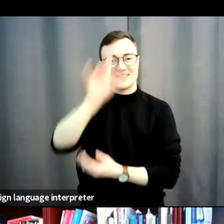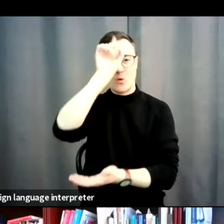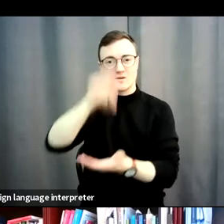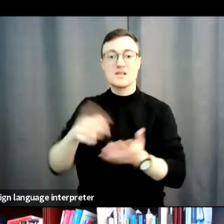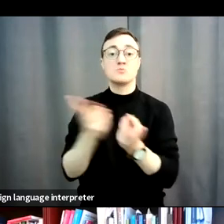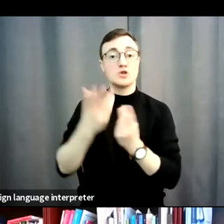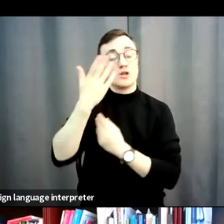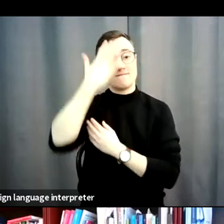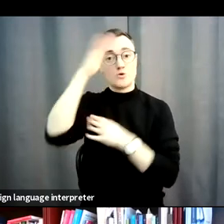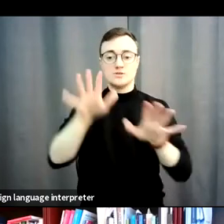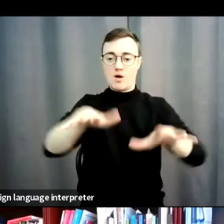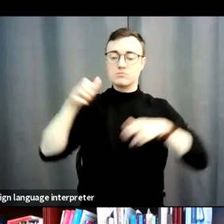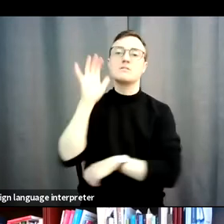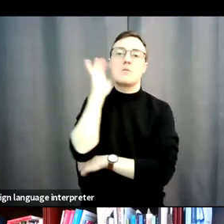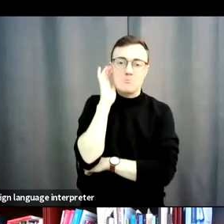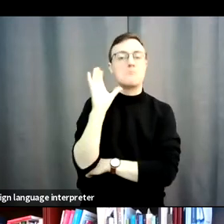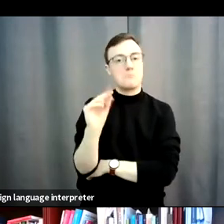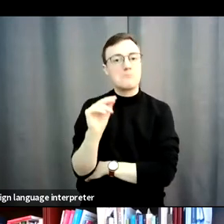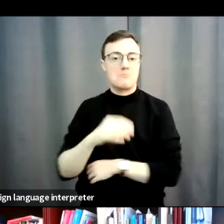can listen.